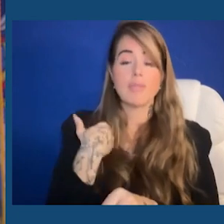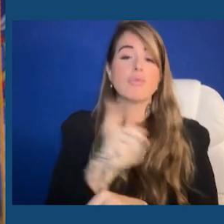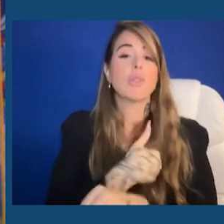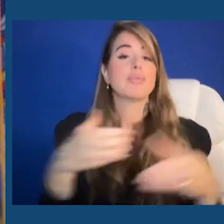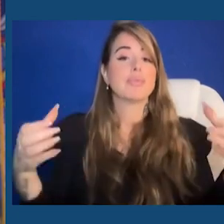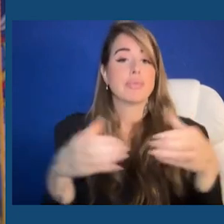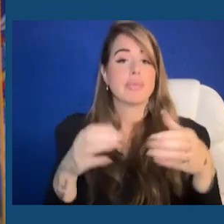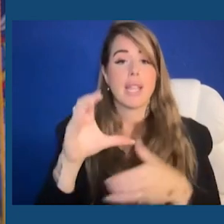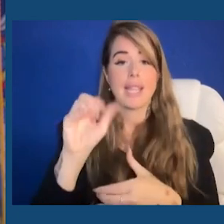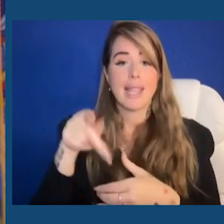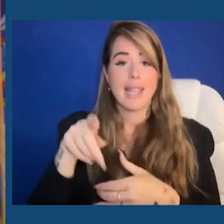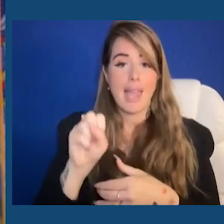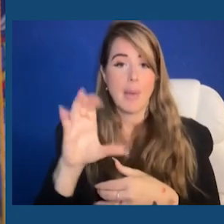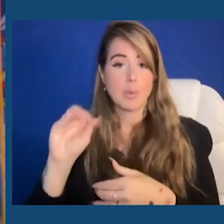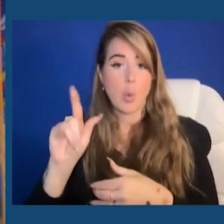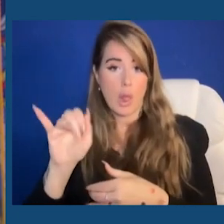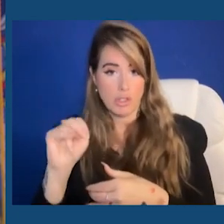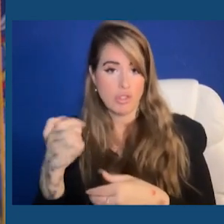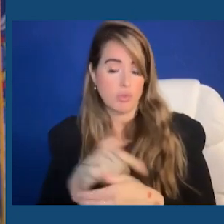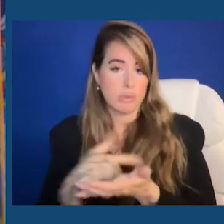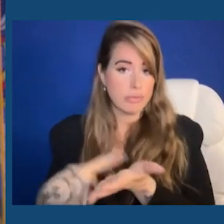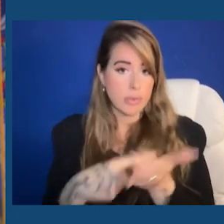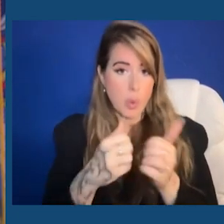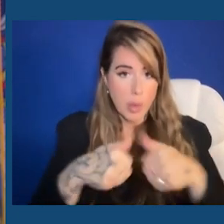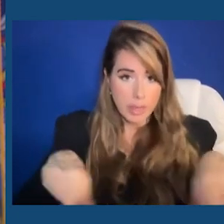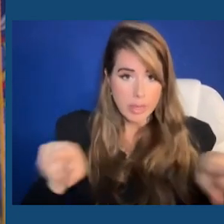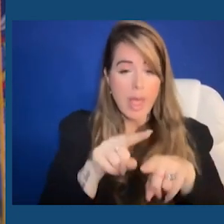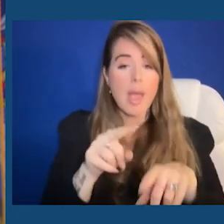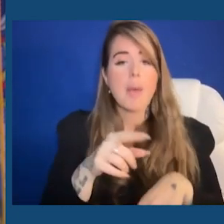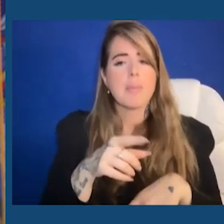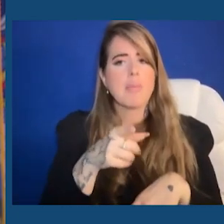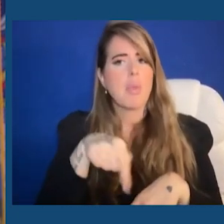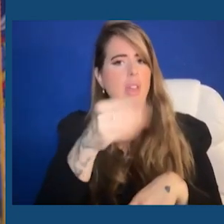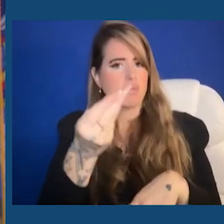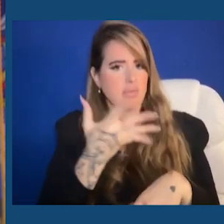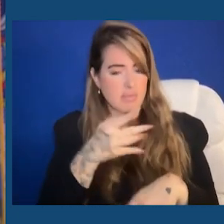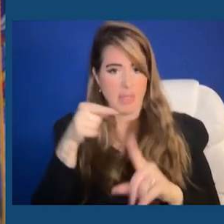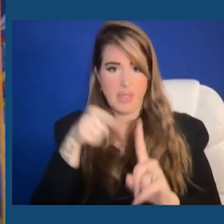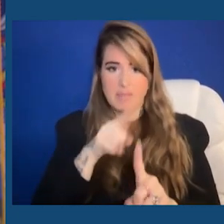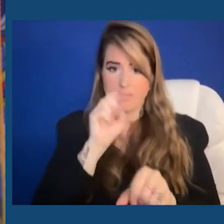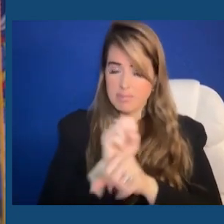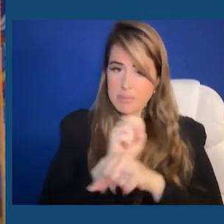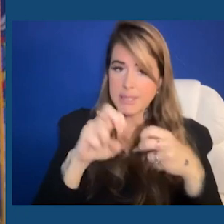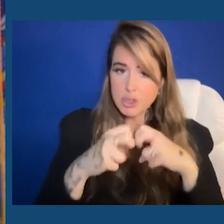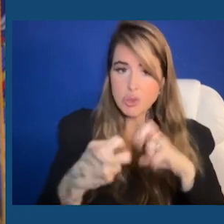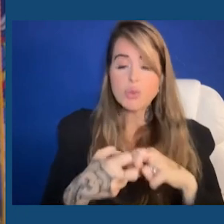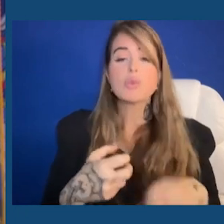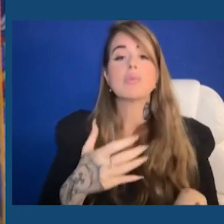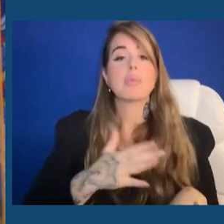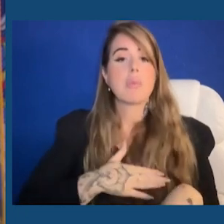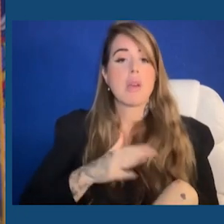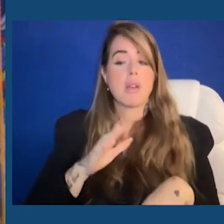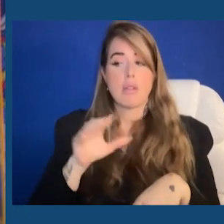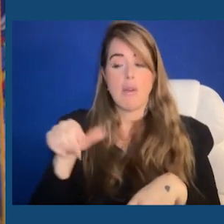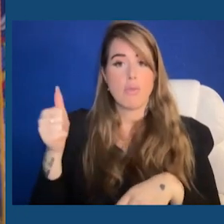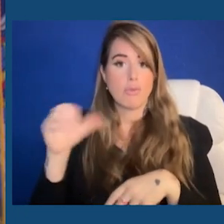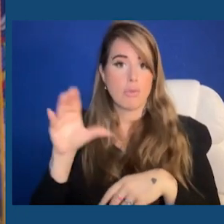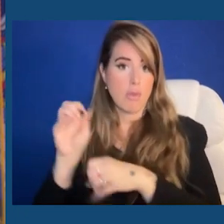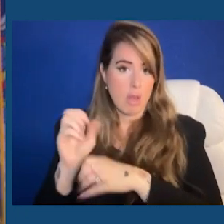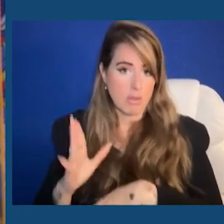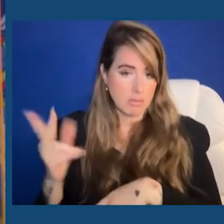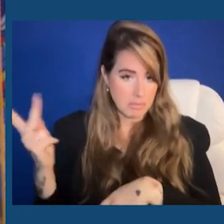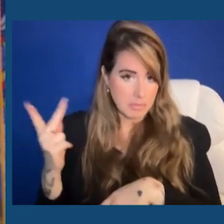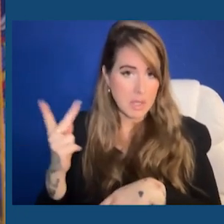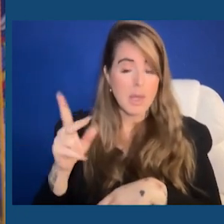this to our attention that this is a major, major issue. And my colleague and I, Assemblymember Manny De Los Santos,